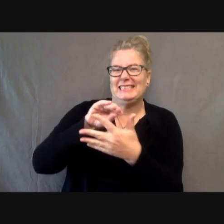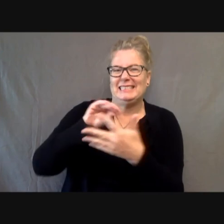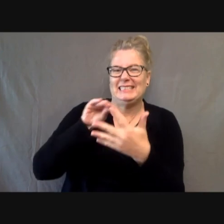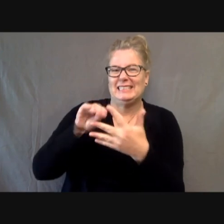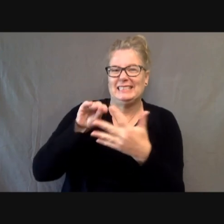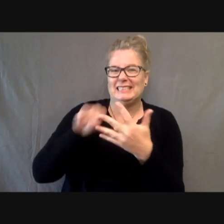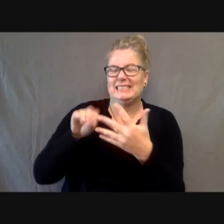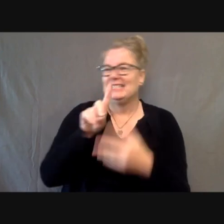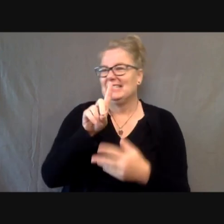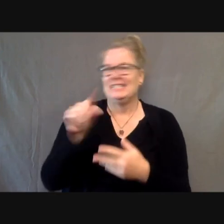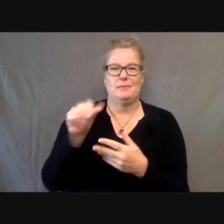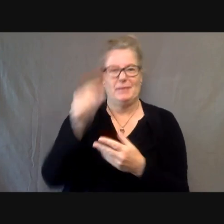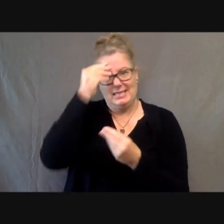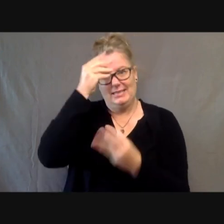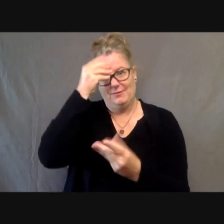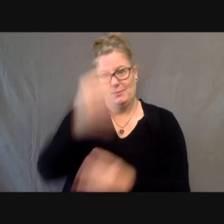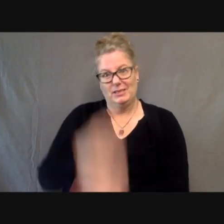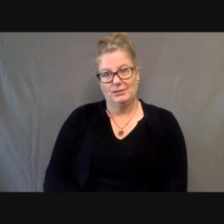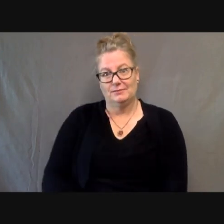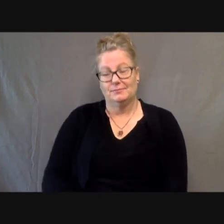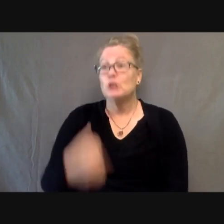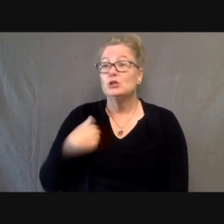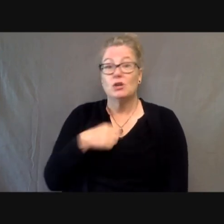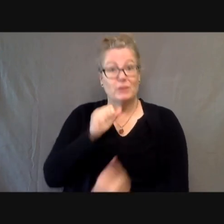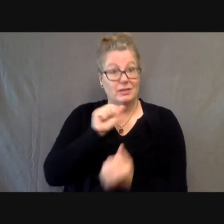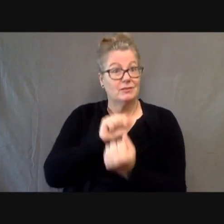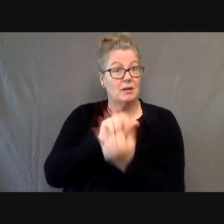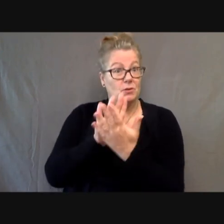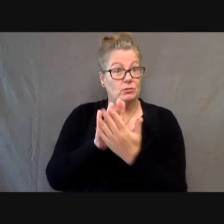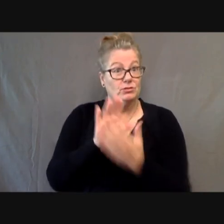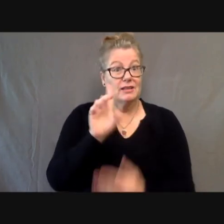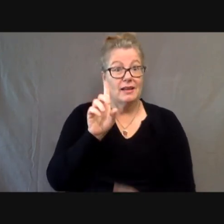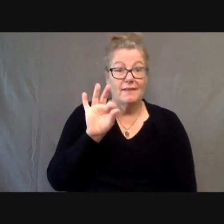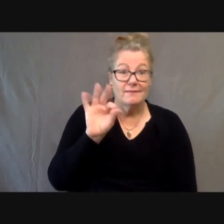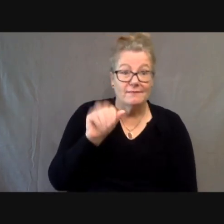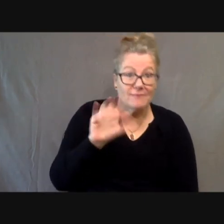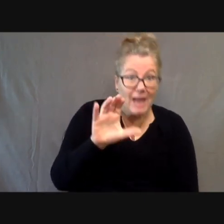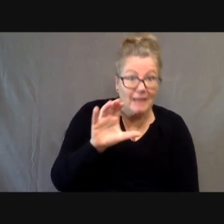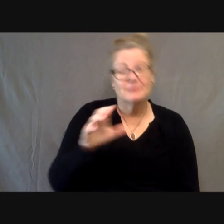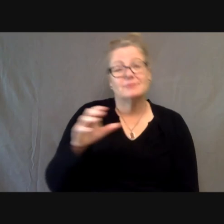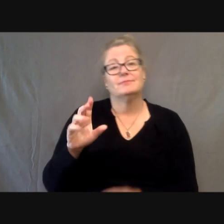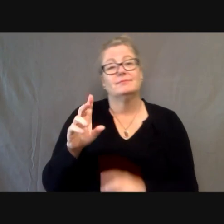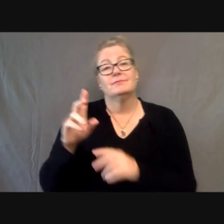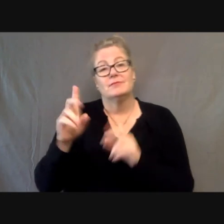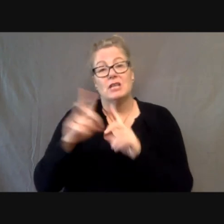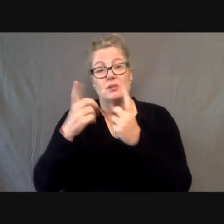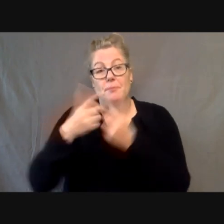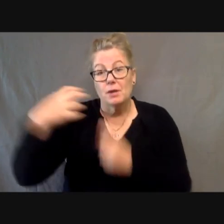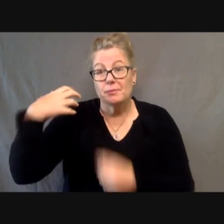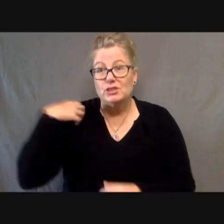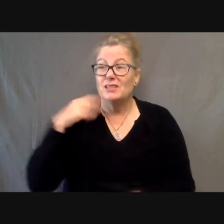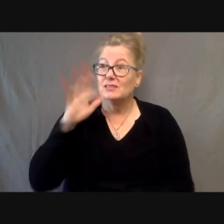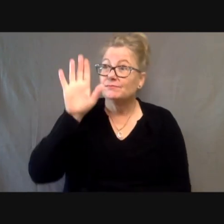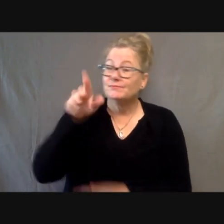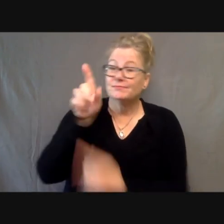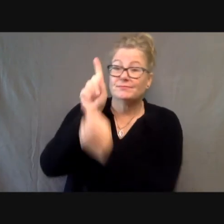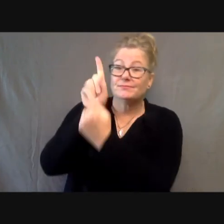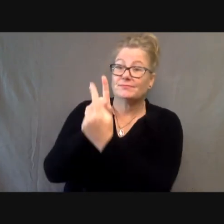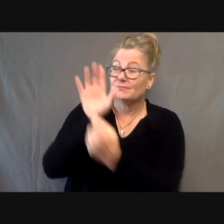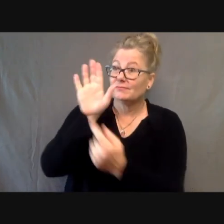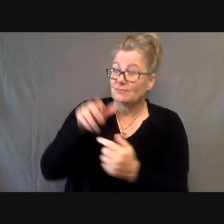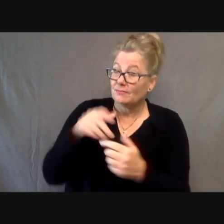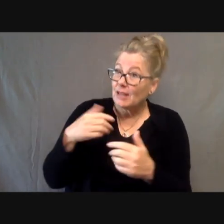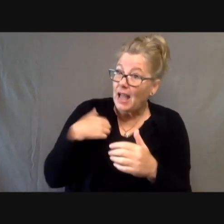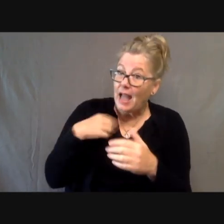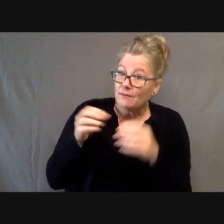faculty and asked if we could have an open conversation about some of the content that our students described learning and some places where we thought, oh, there might be room for a